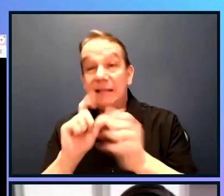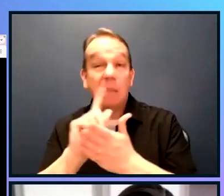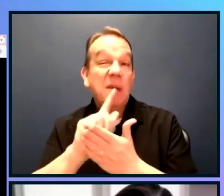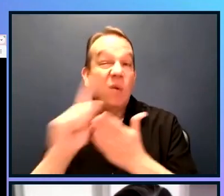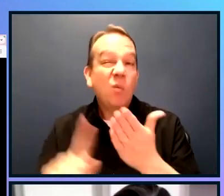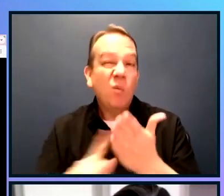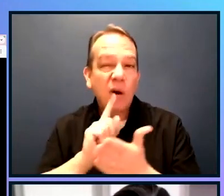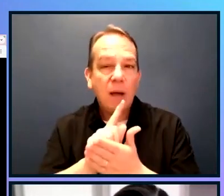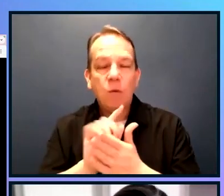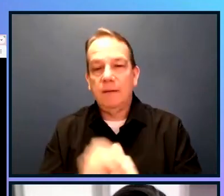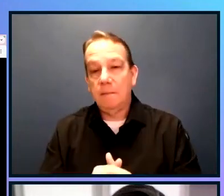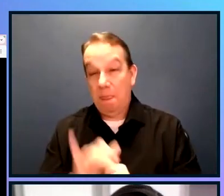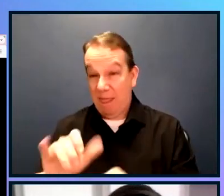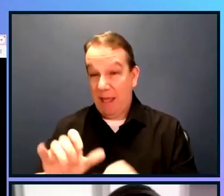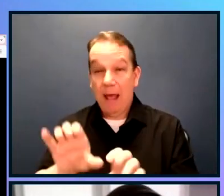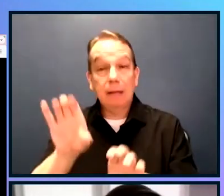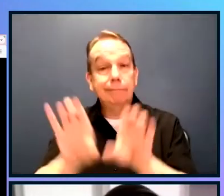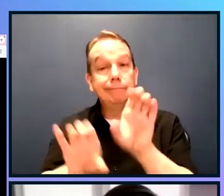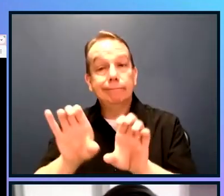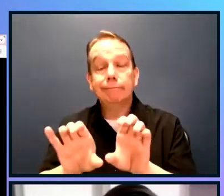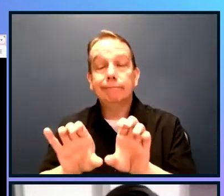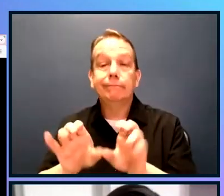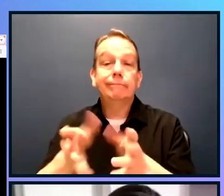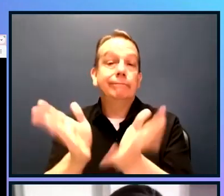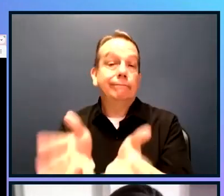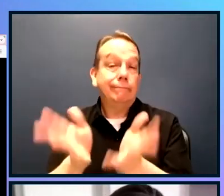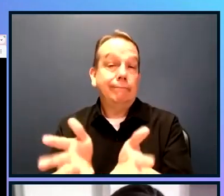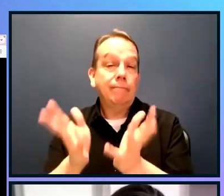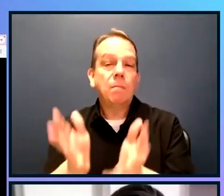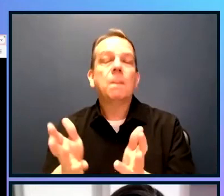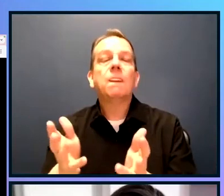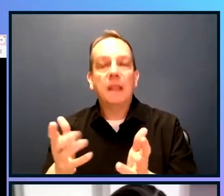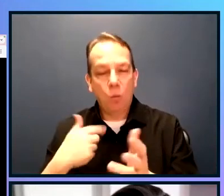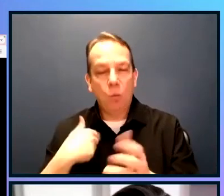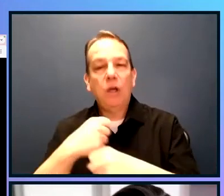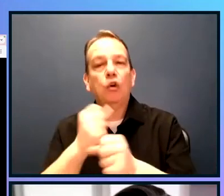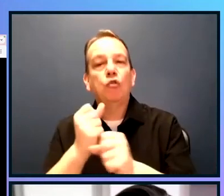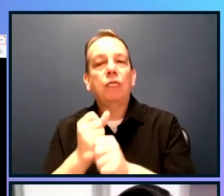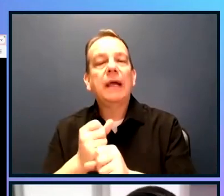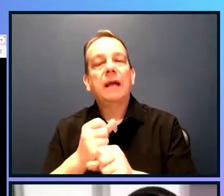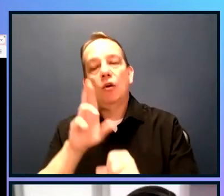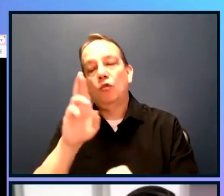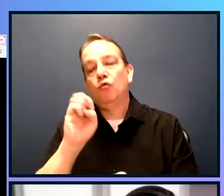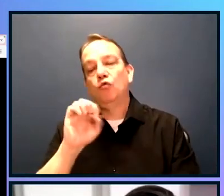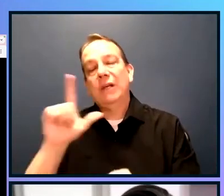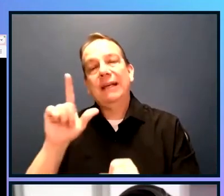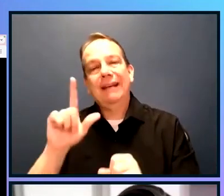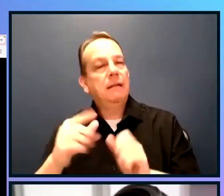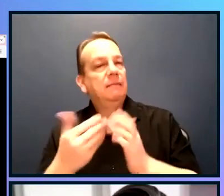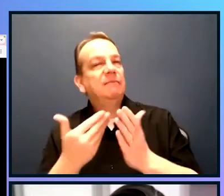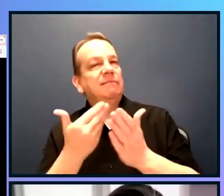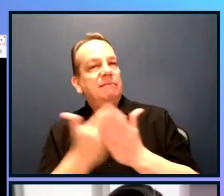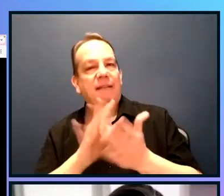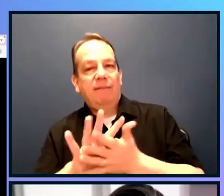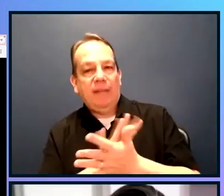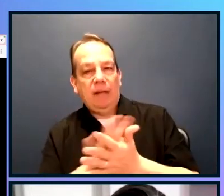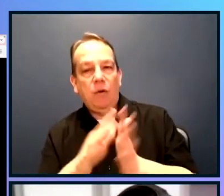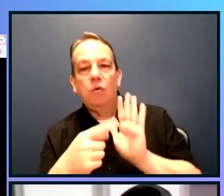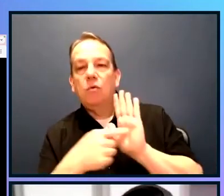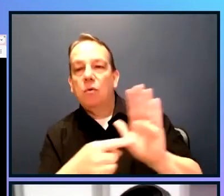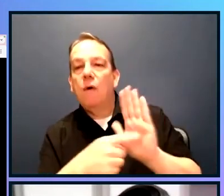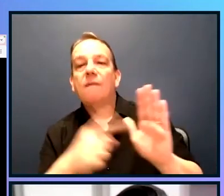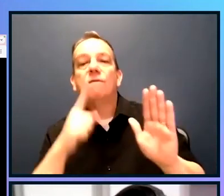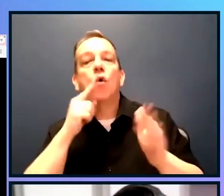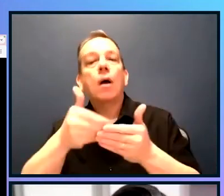From this conversation, we were able to create a highlight reel to be used as pre-work for our bootcamp,